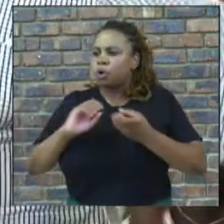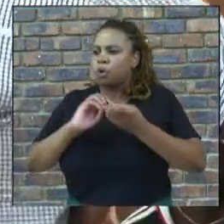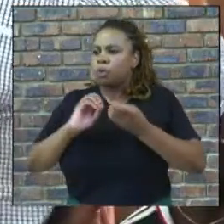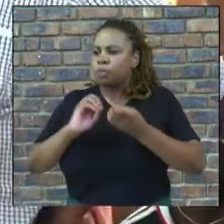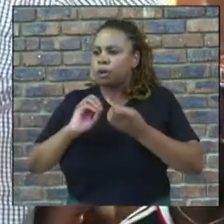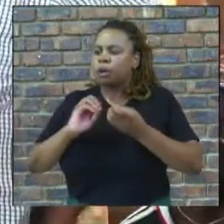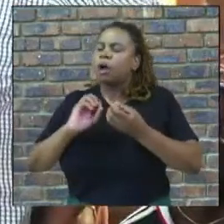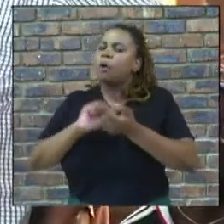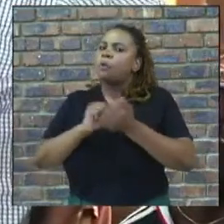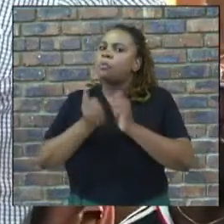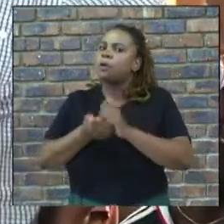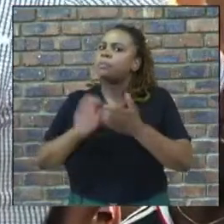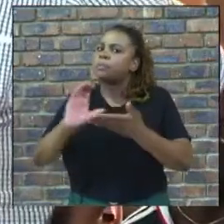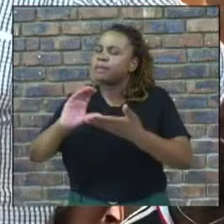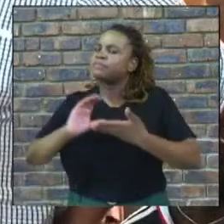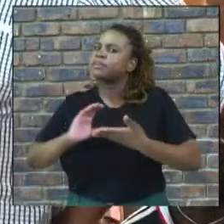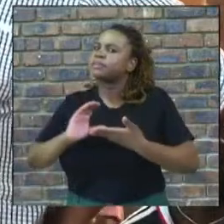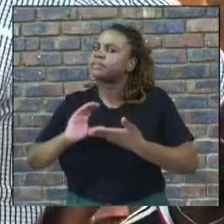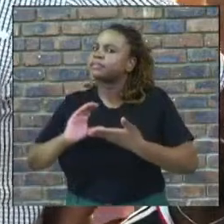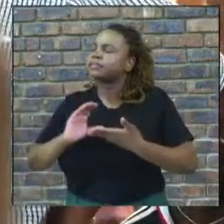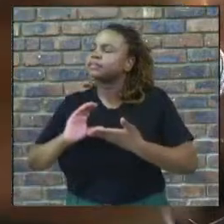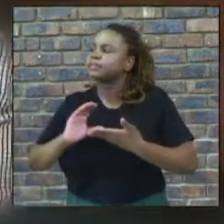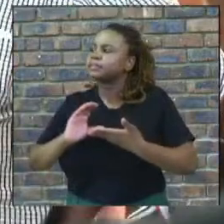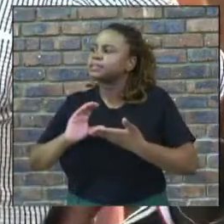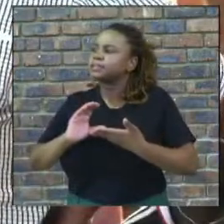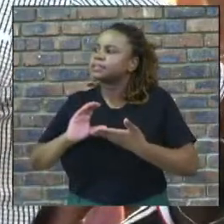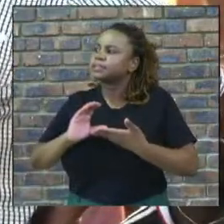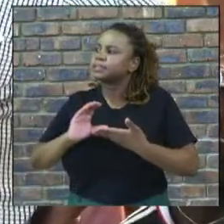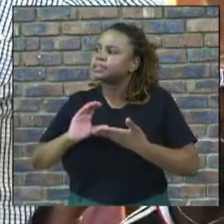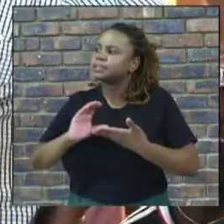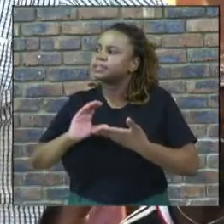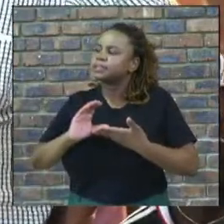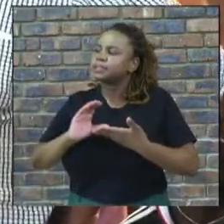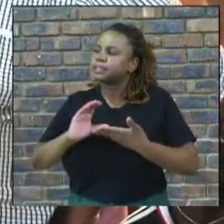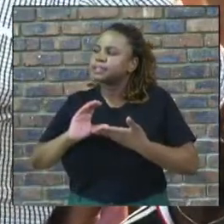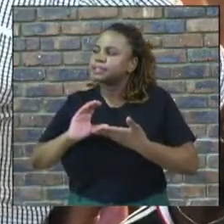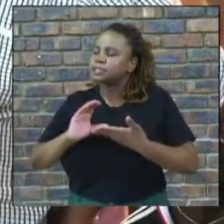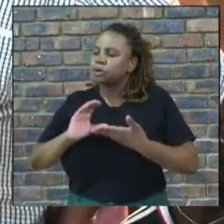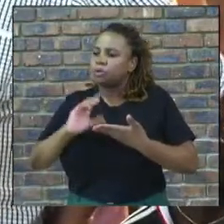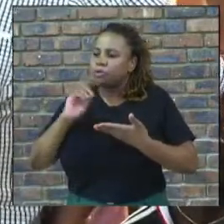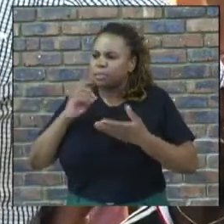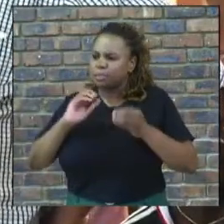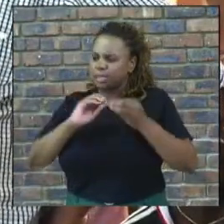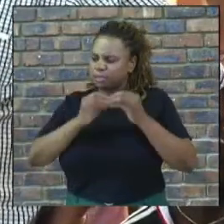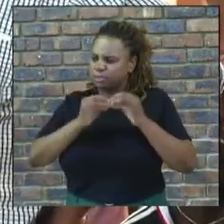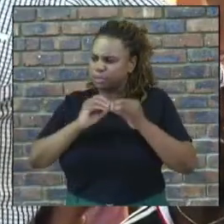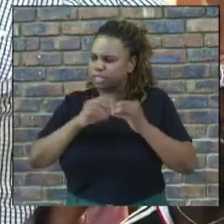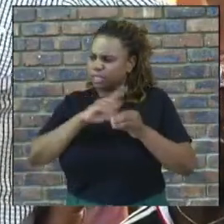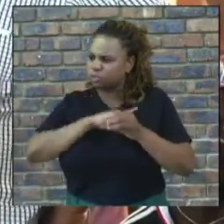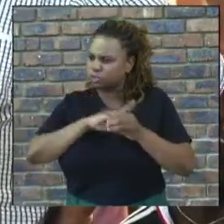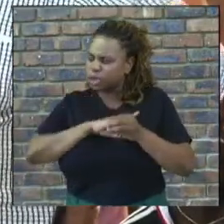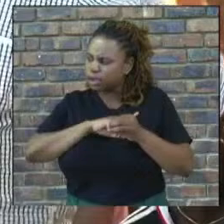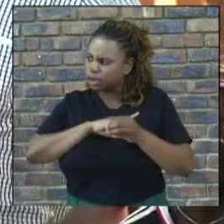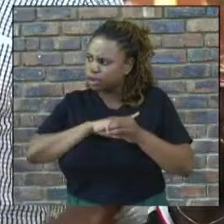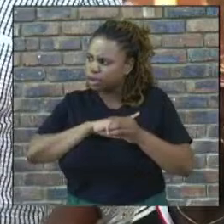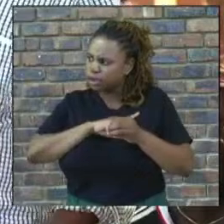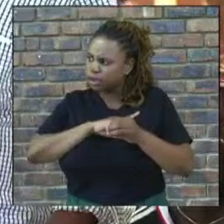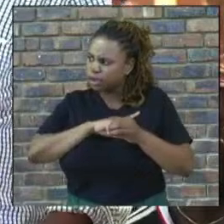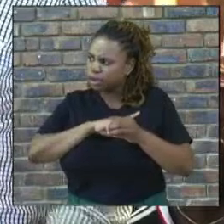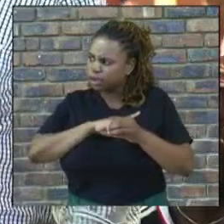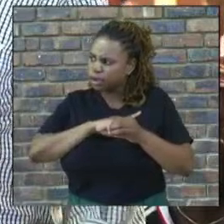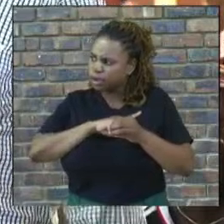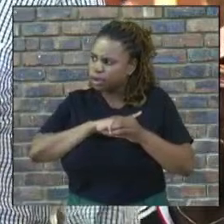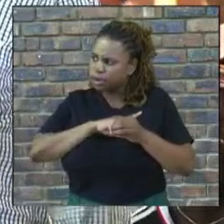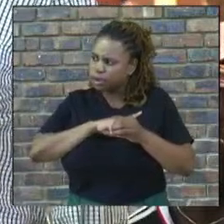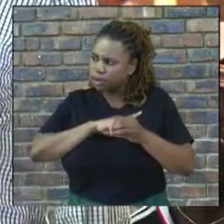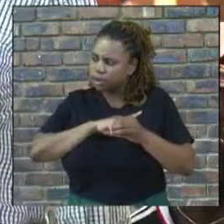Because taba ya funding so ntse le lokise thata because ona le ba bang ba batlang